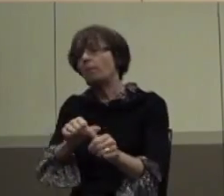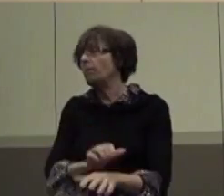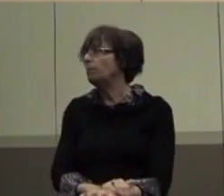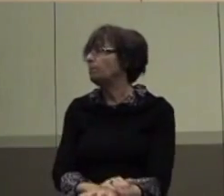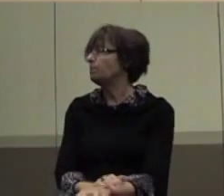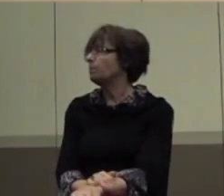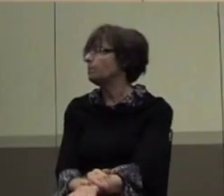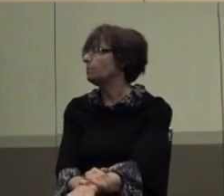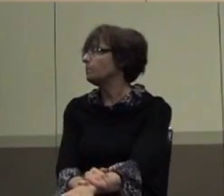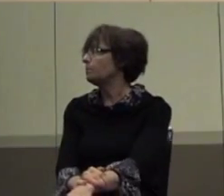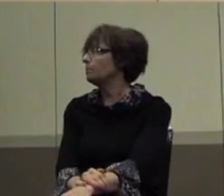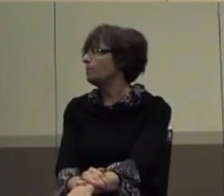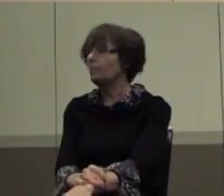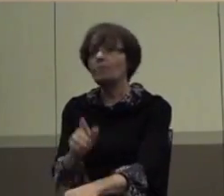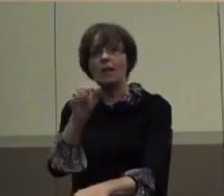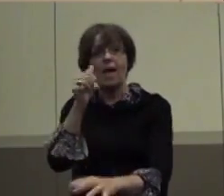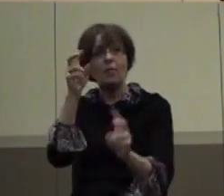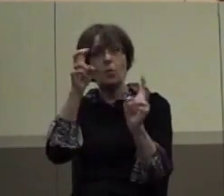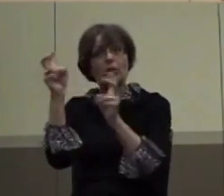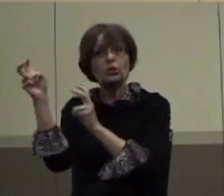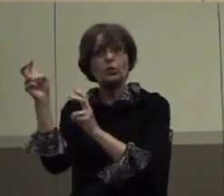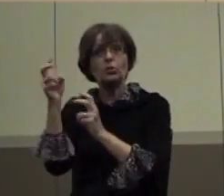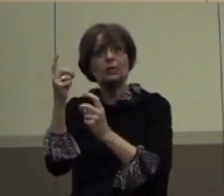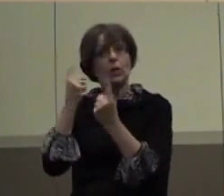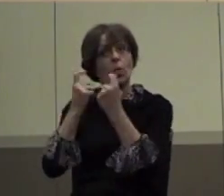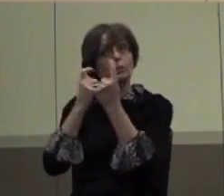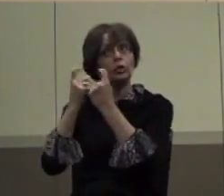Okay. Other issues, questions?